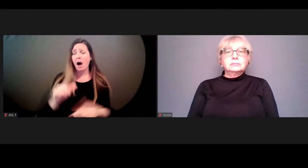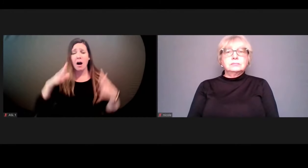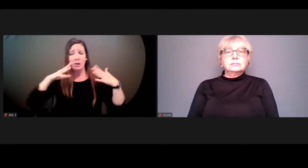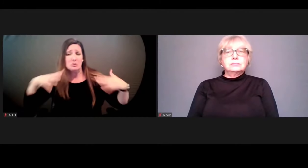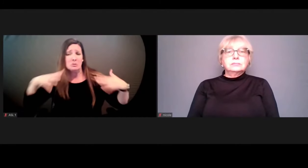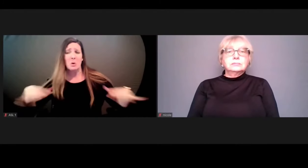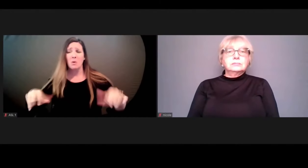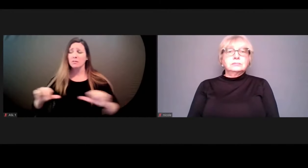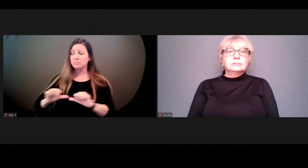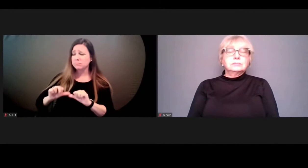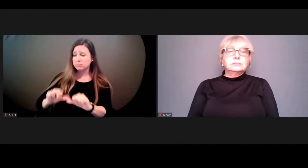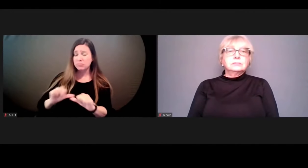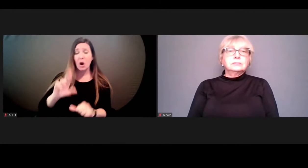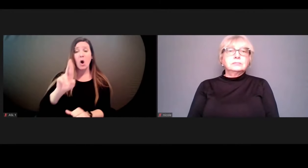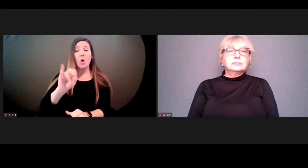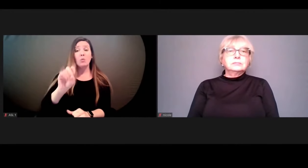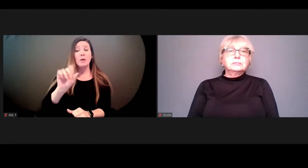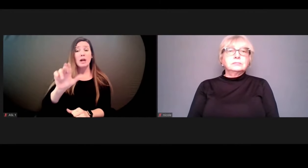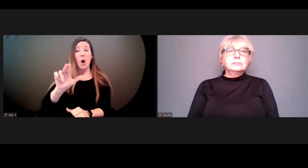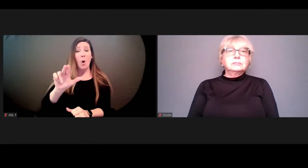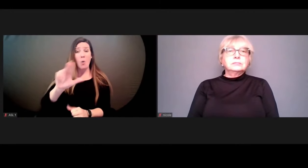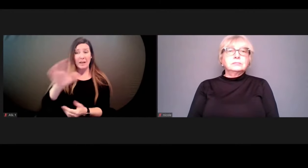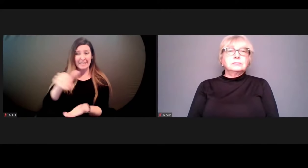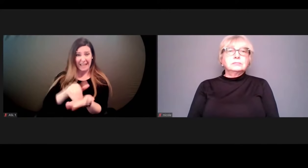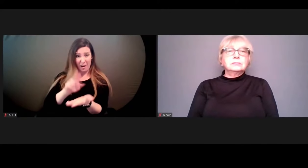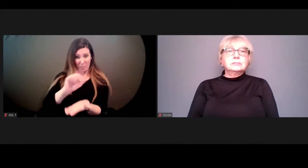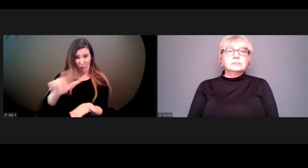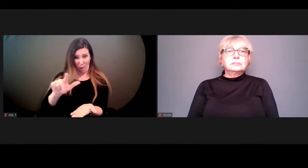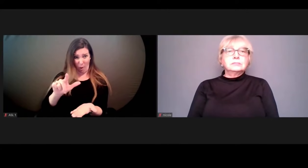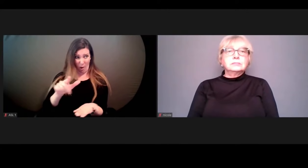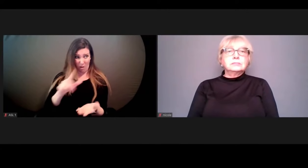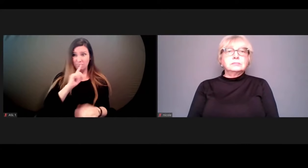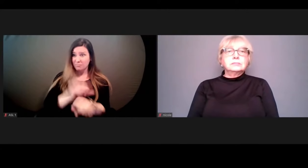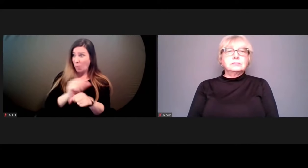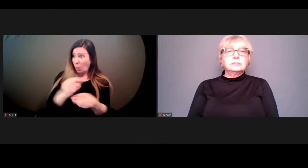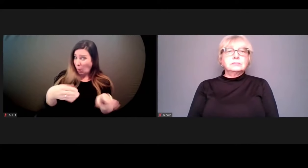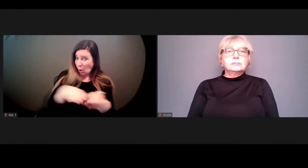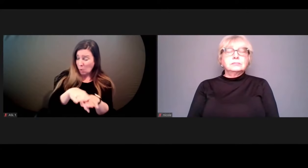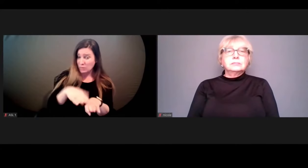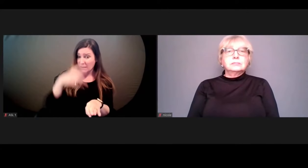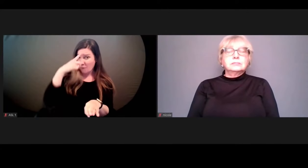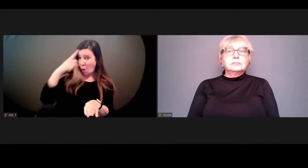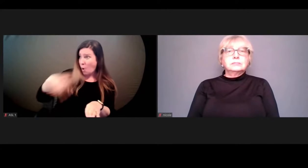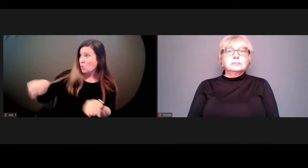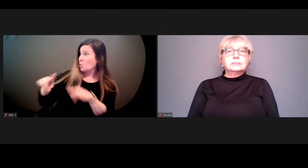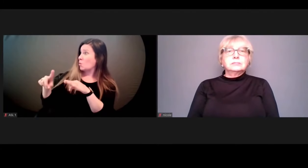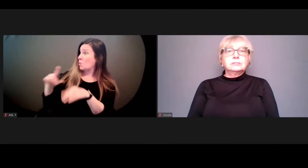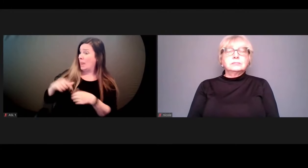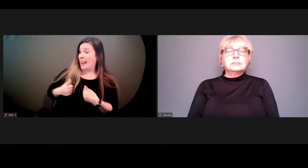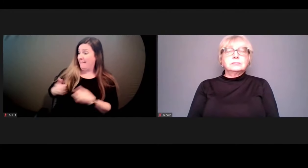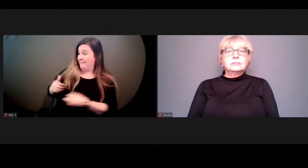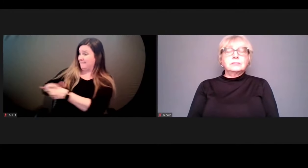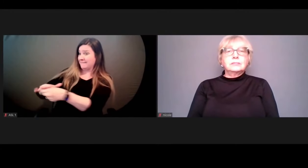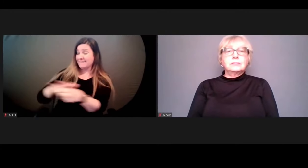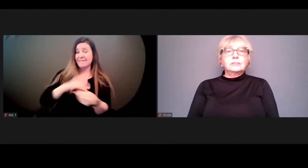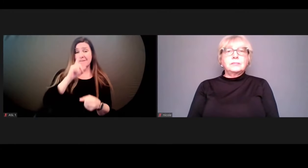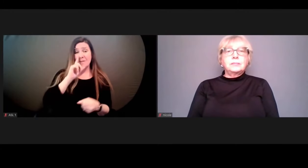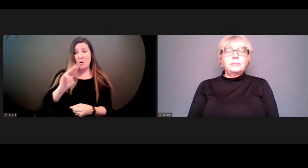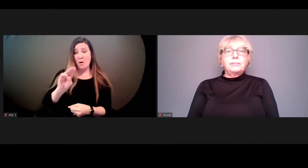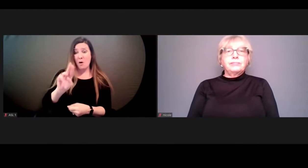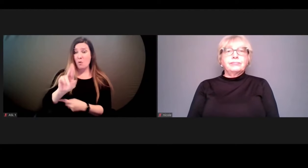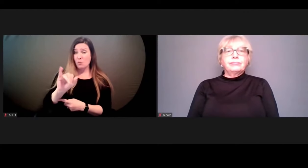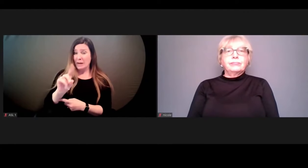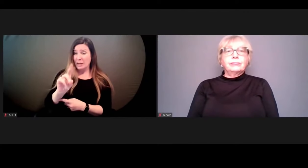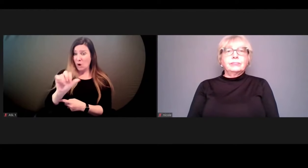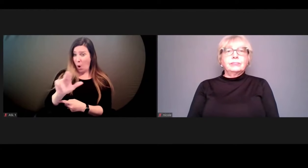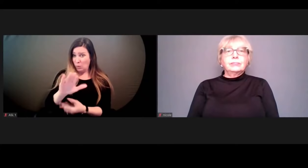Rideau Center being closed. I don't know, for those of you counselors and colleagues like me and for those in the media, closing the Rideau Center, can